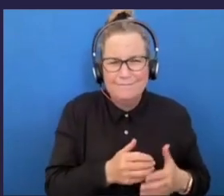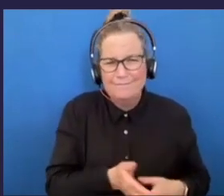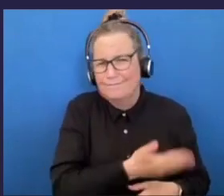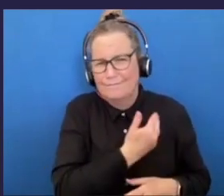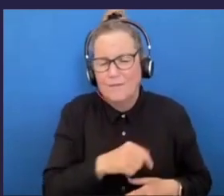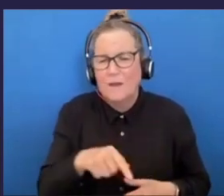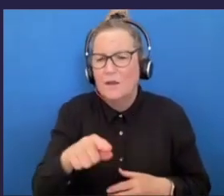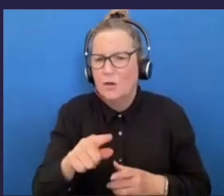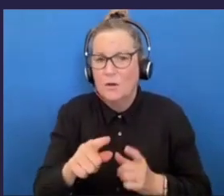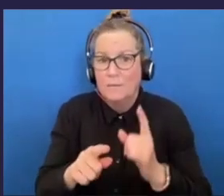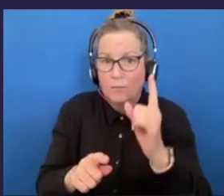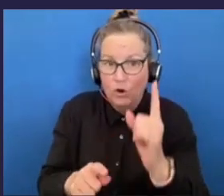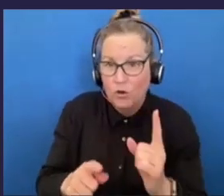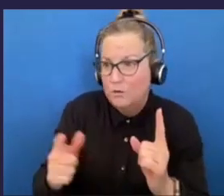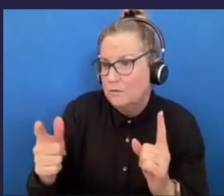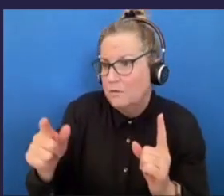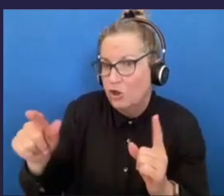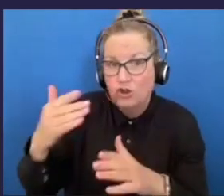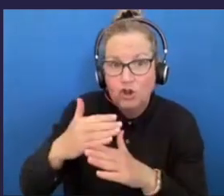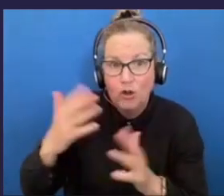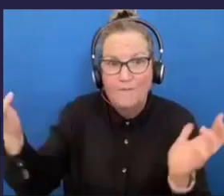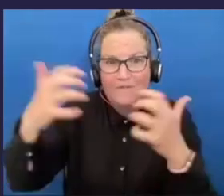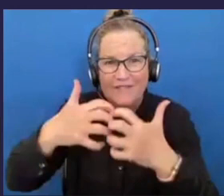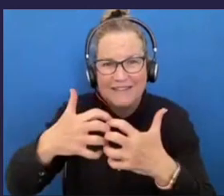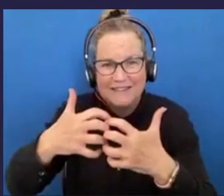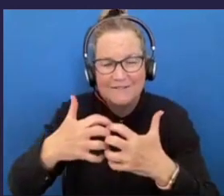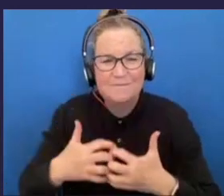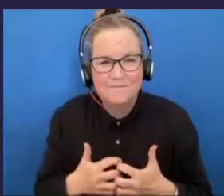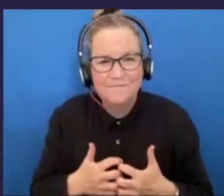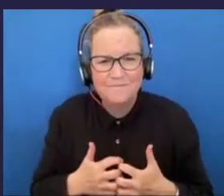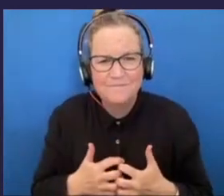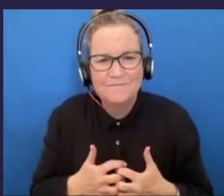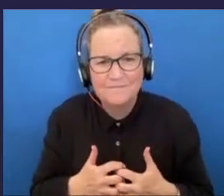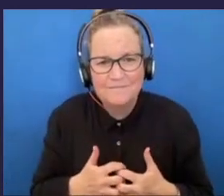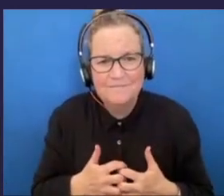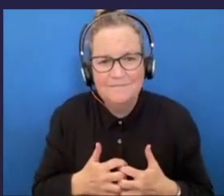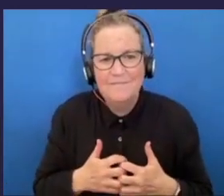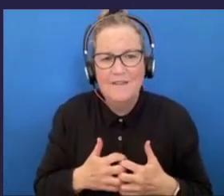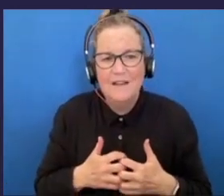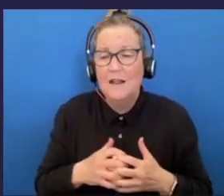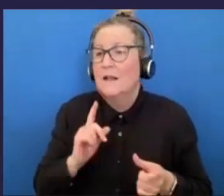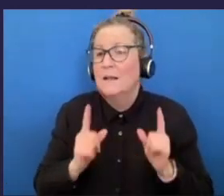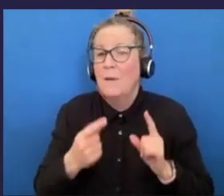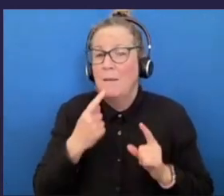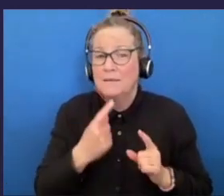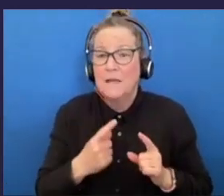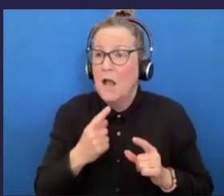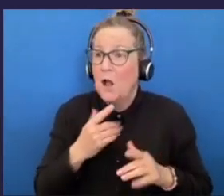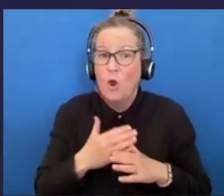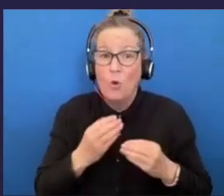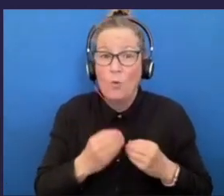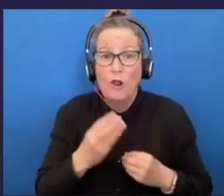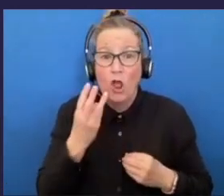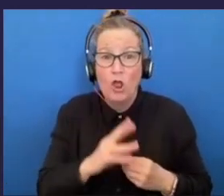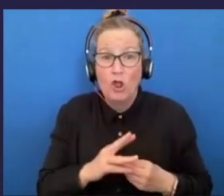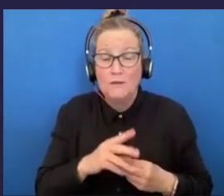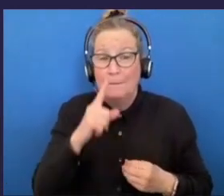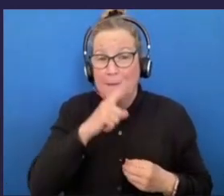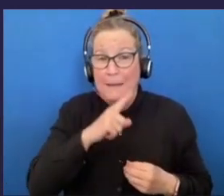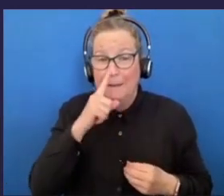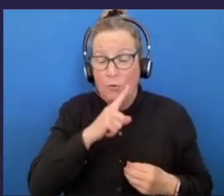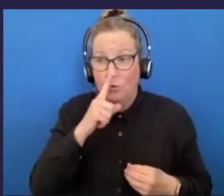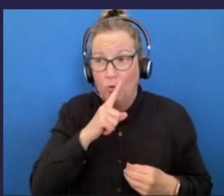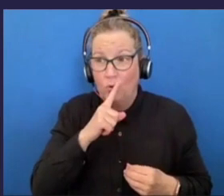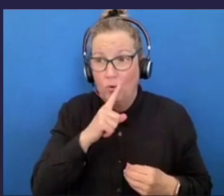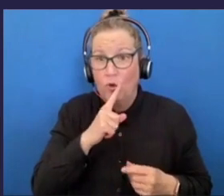I'll say, we work with 30 other people and I'm not here today to talk about the other 29. I'm specifically here to